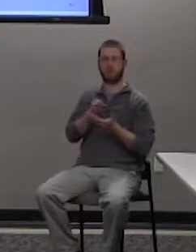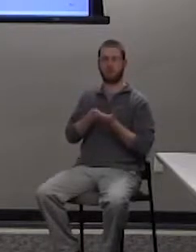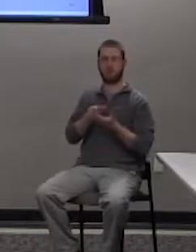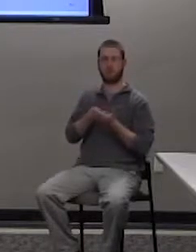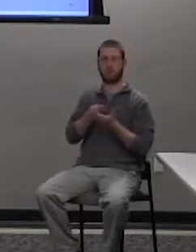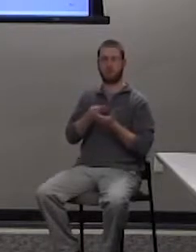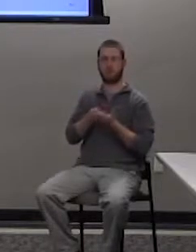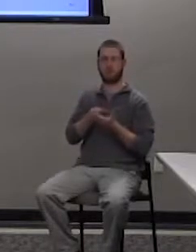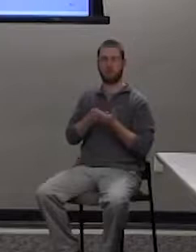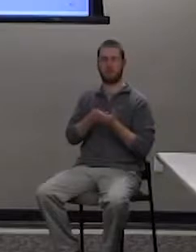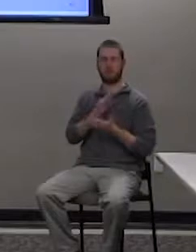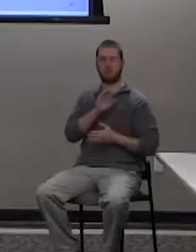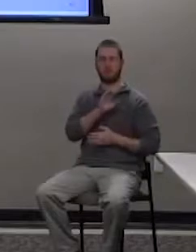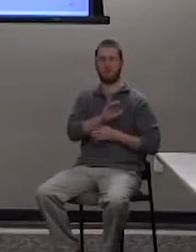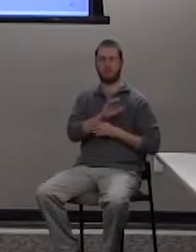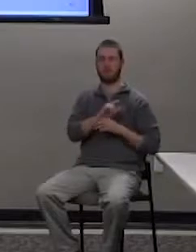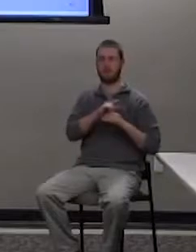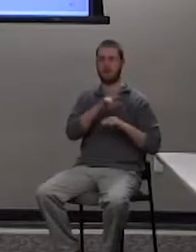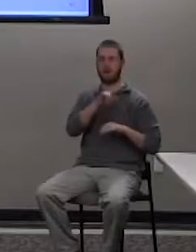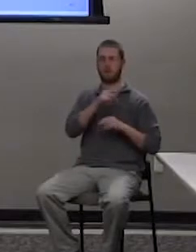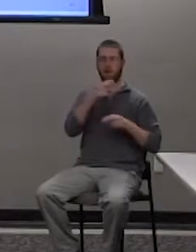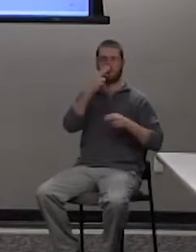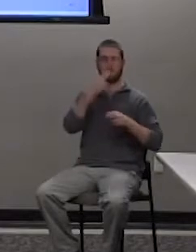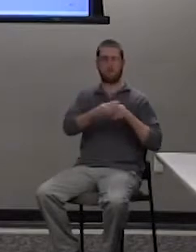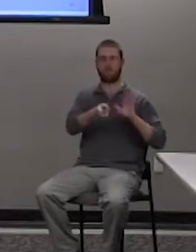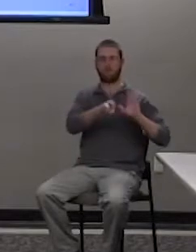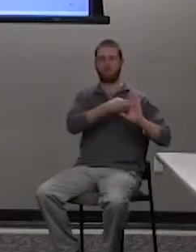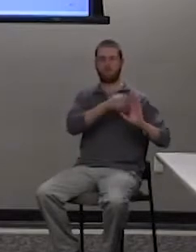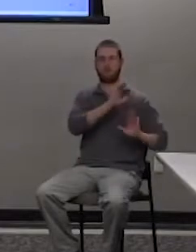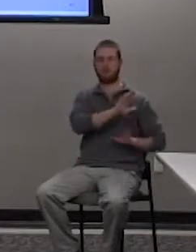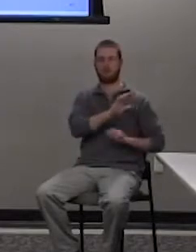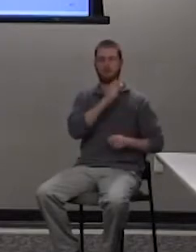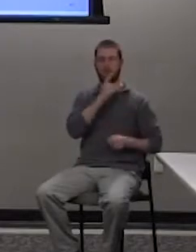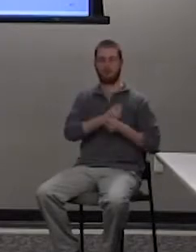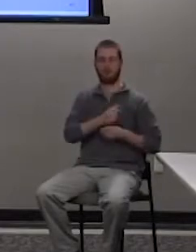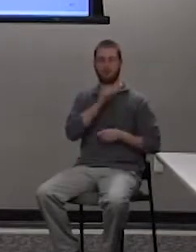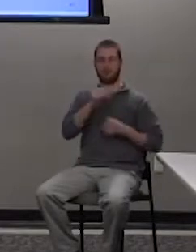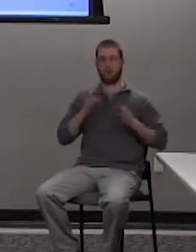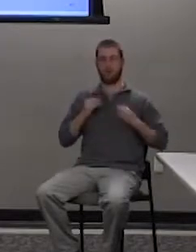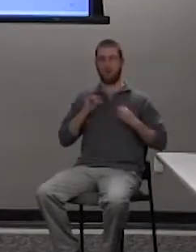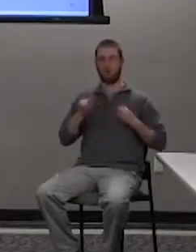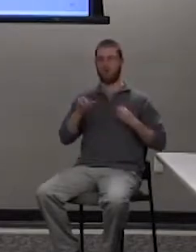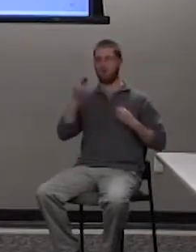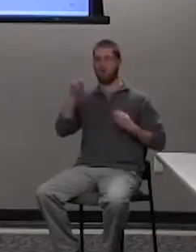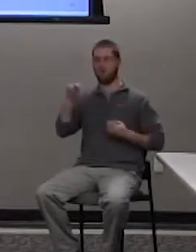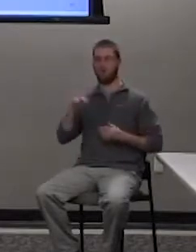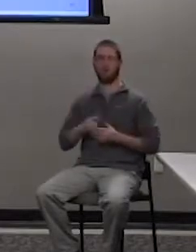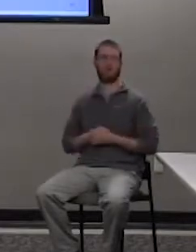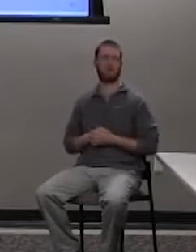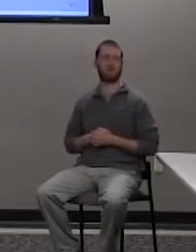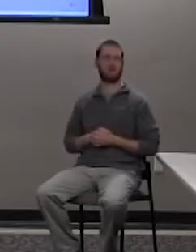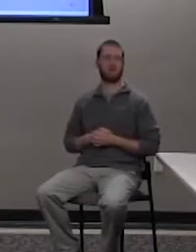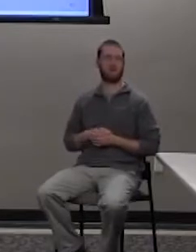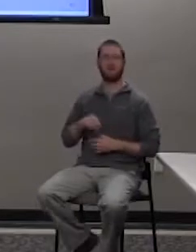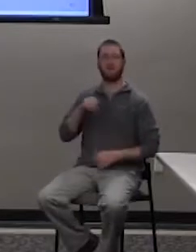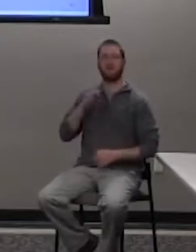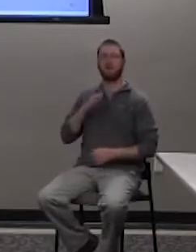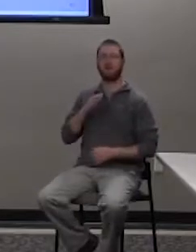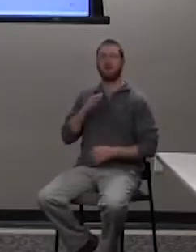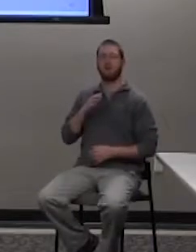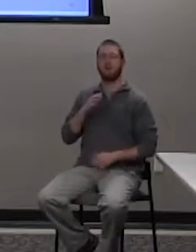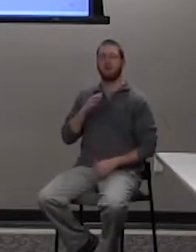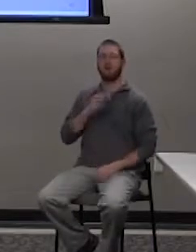airport. And I say his airport because it's actually named after him. It is his airport. I know he doesn't own it, but for all intents and purposes. My point there